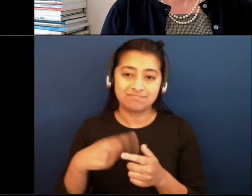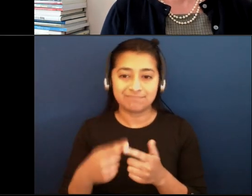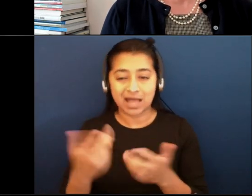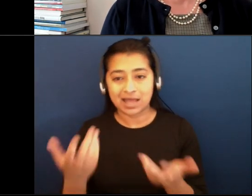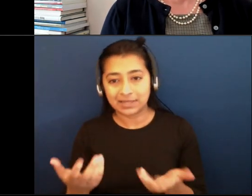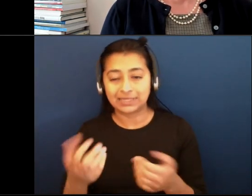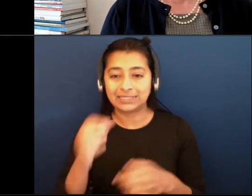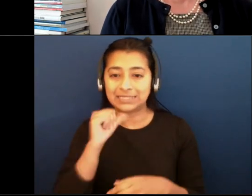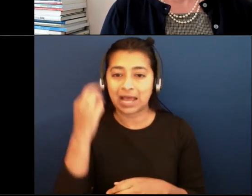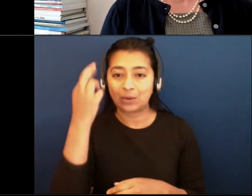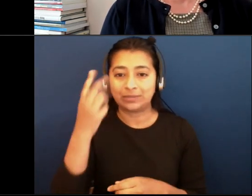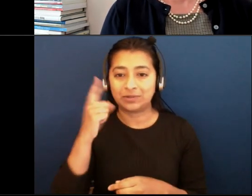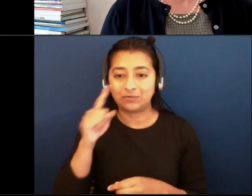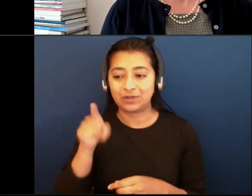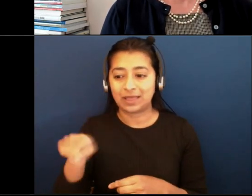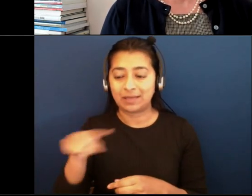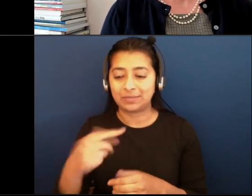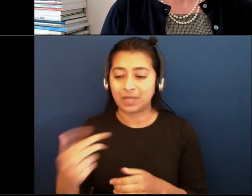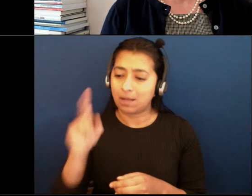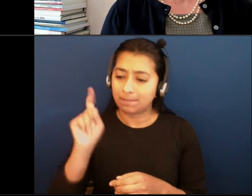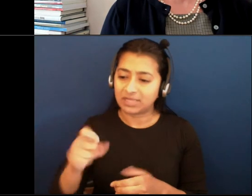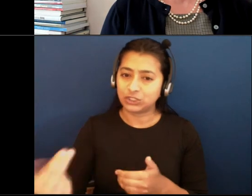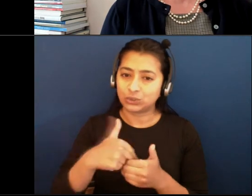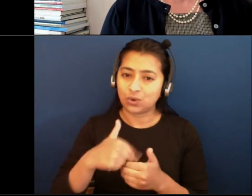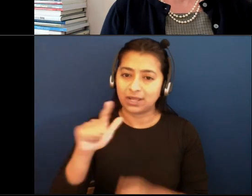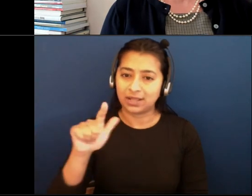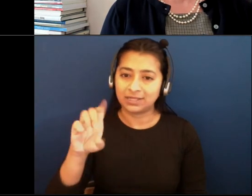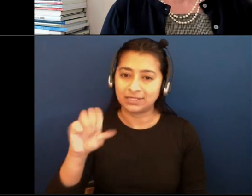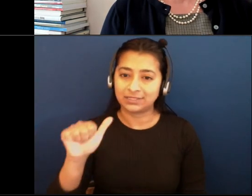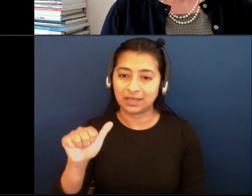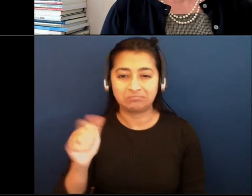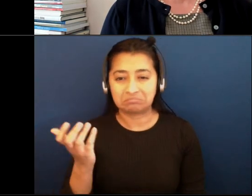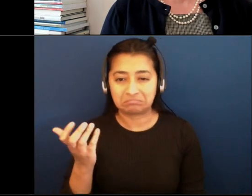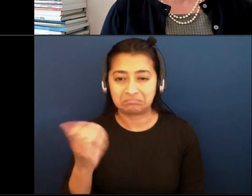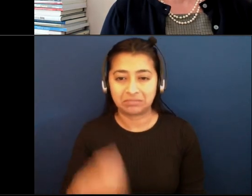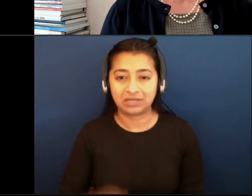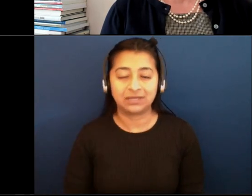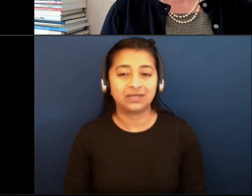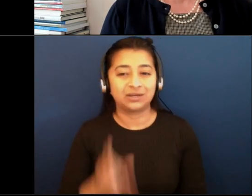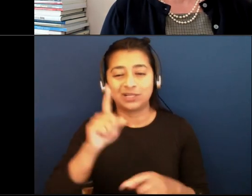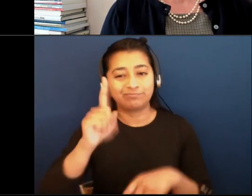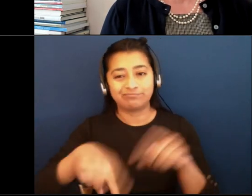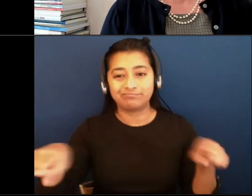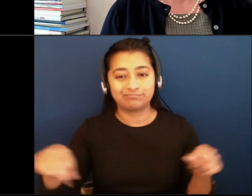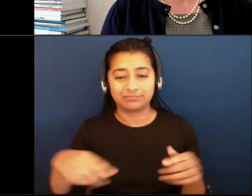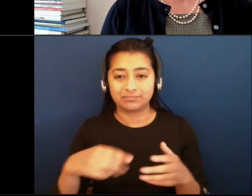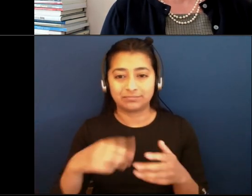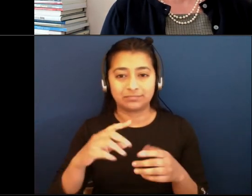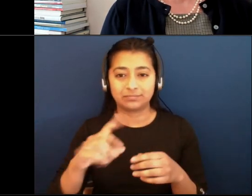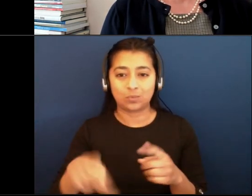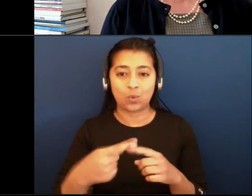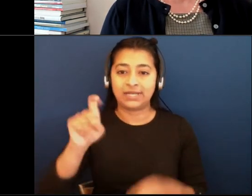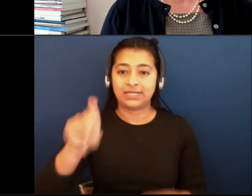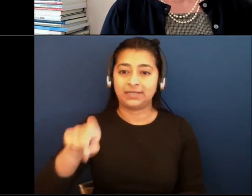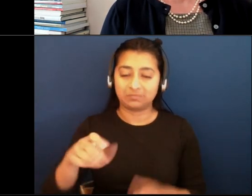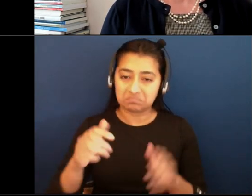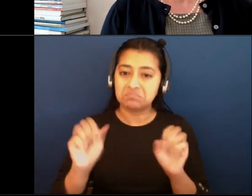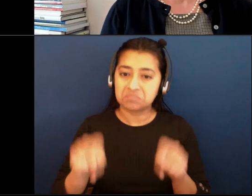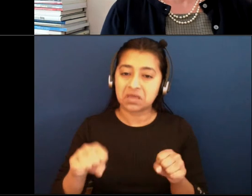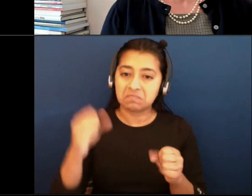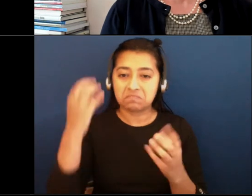expect of them to join the Linguistic Society. So as on a case-by-case basis, as warranted, these things can be waived.